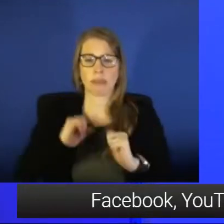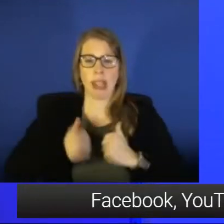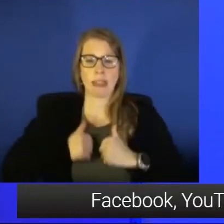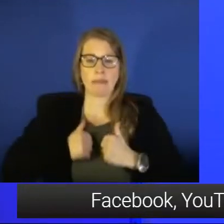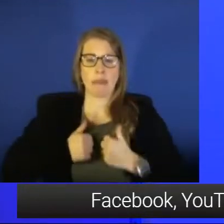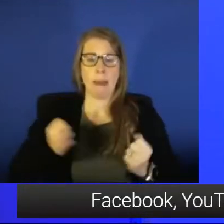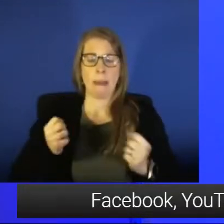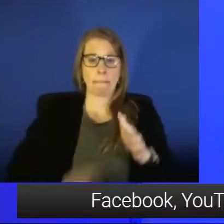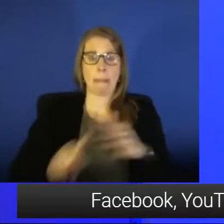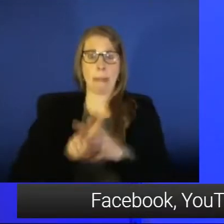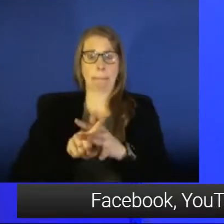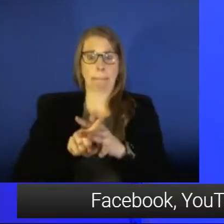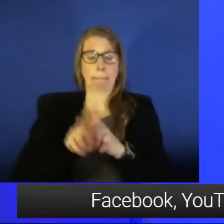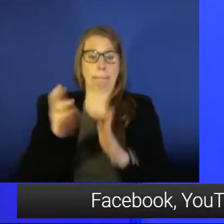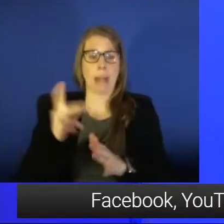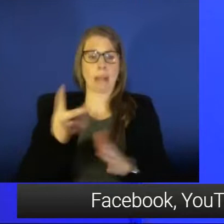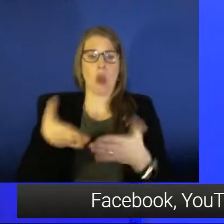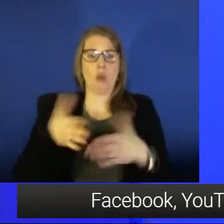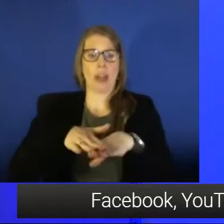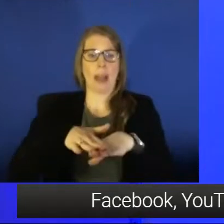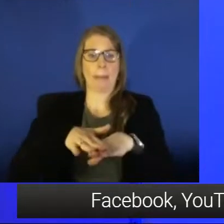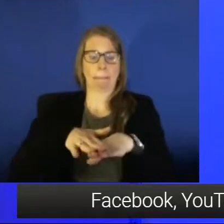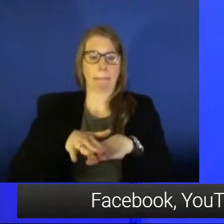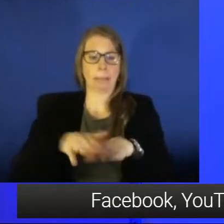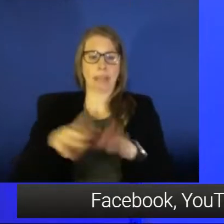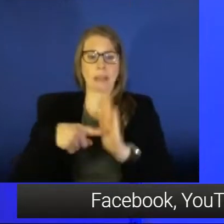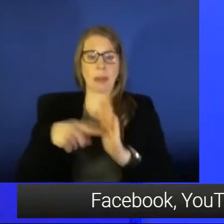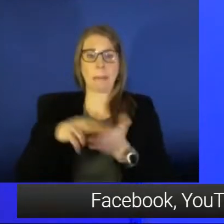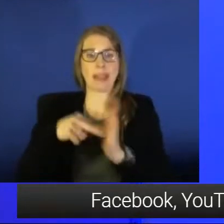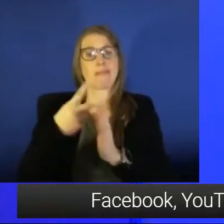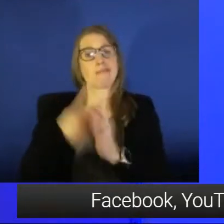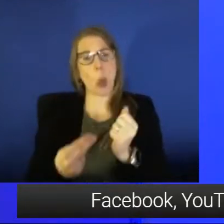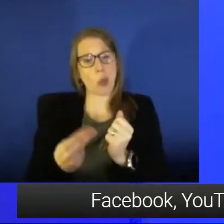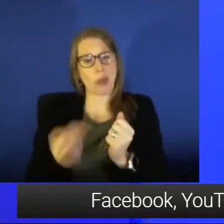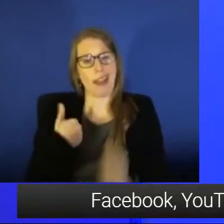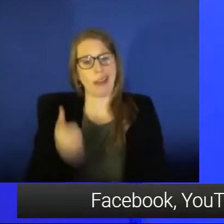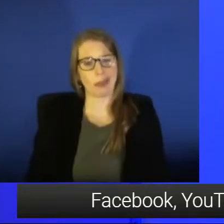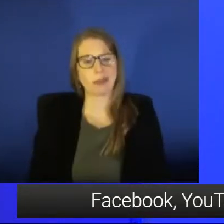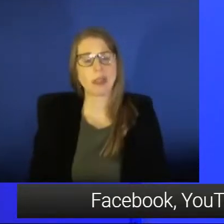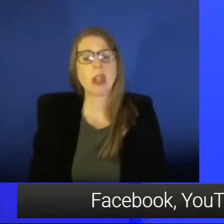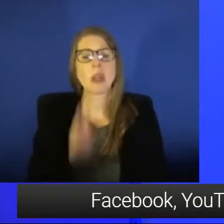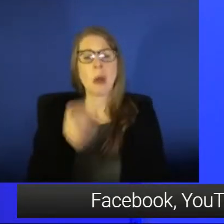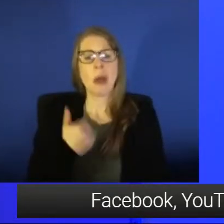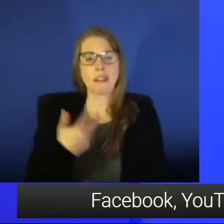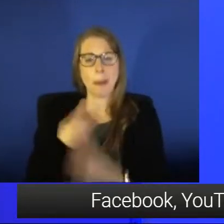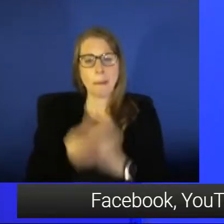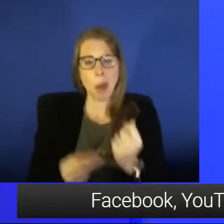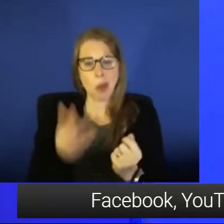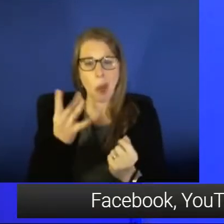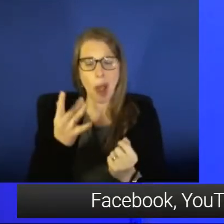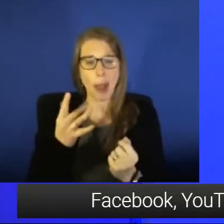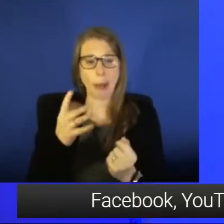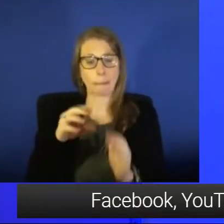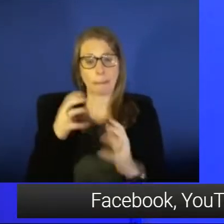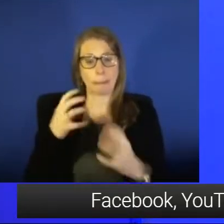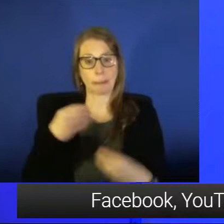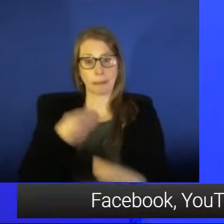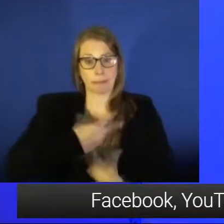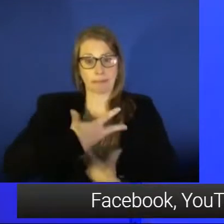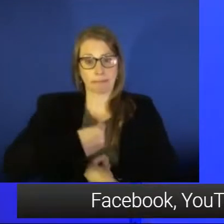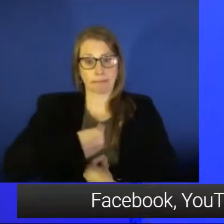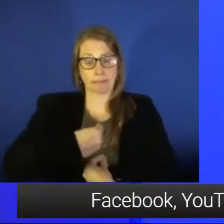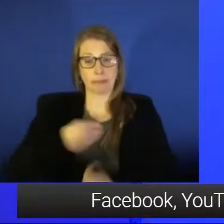starting to see overlap syndrome where they have both. Yeah. And we know they have both because imaging shows they've got emphysema,